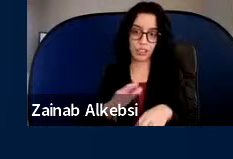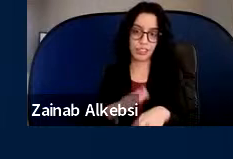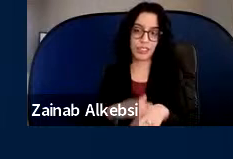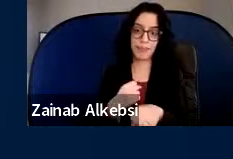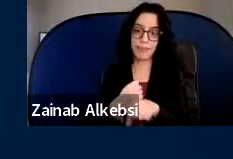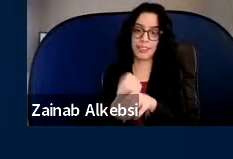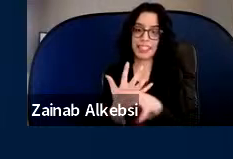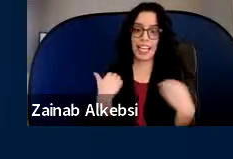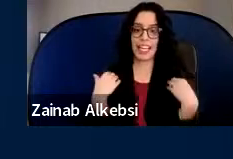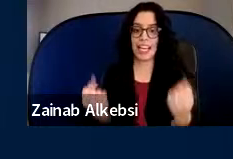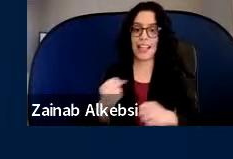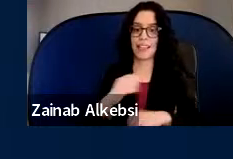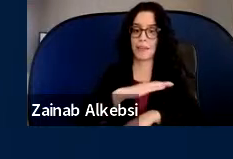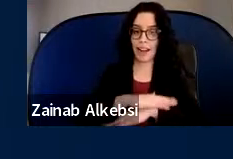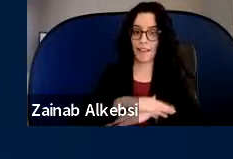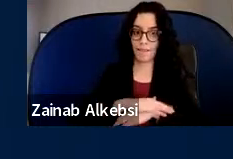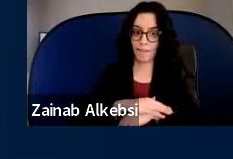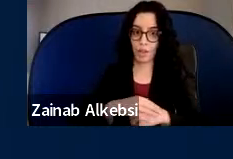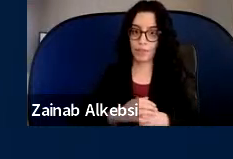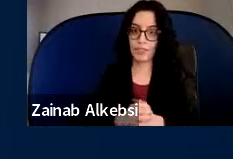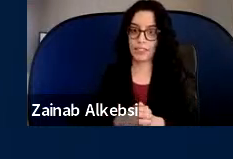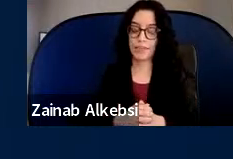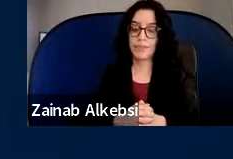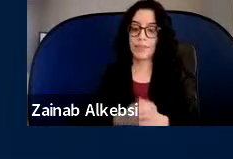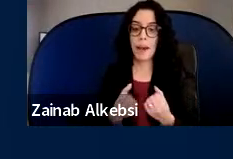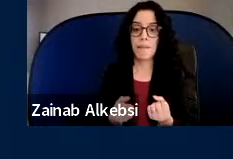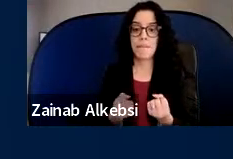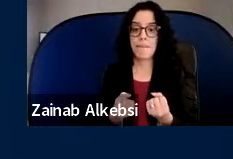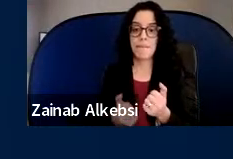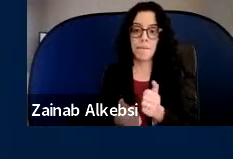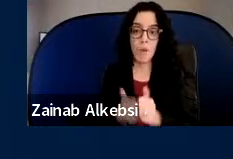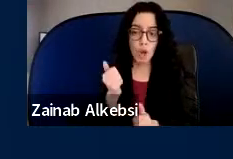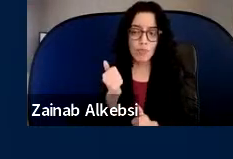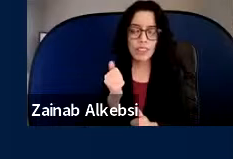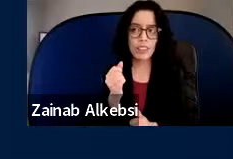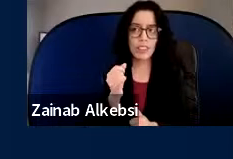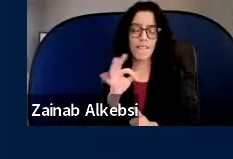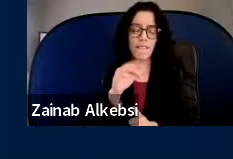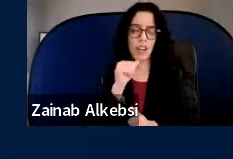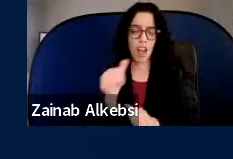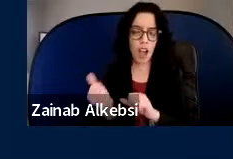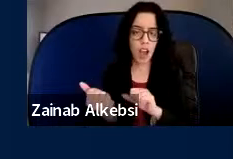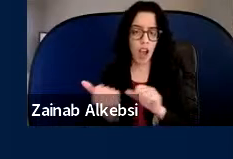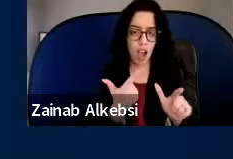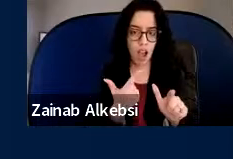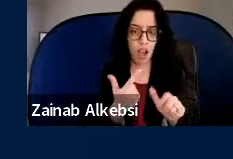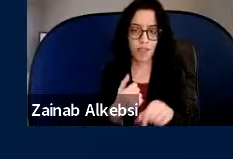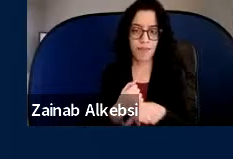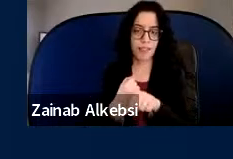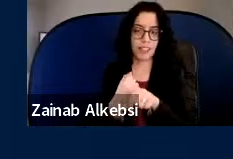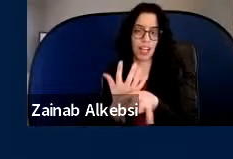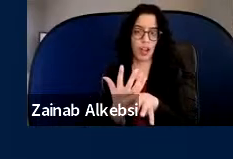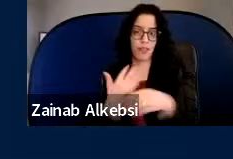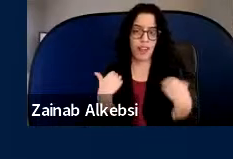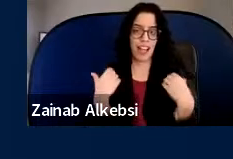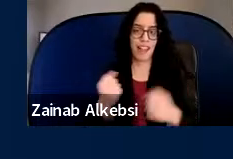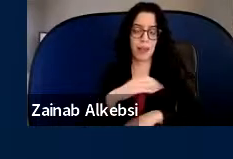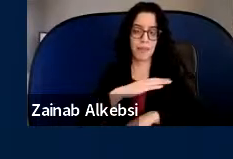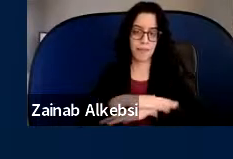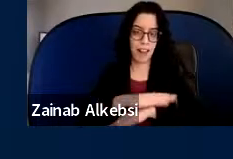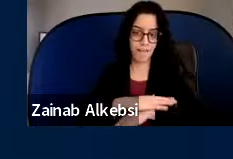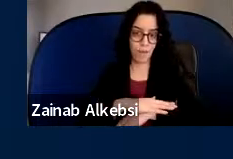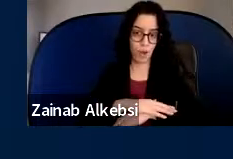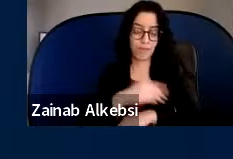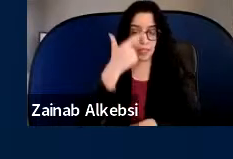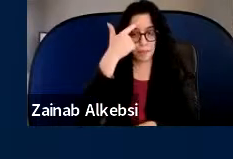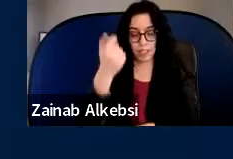hearing patients. It's not typically accessible. The platforms used for telehealth, by and large,